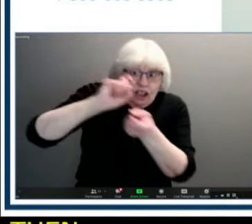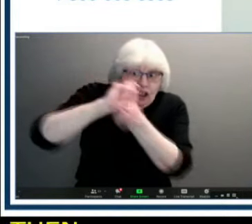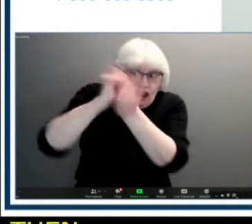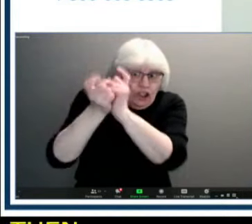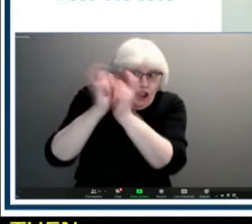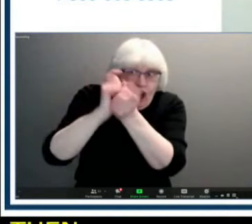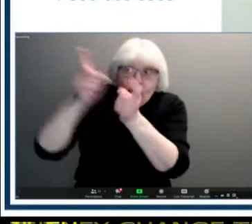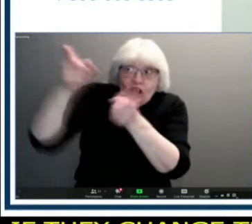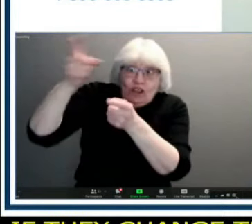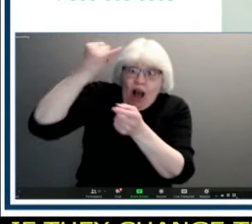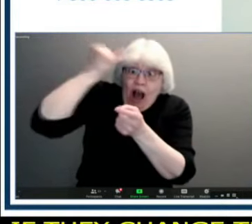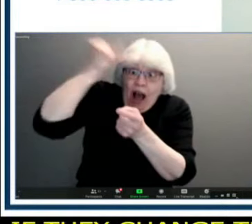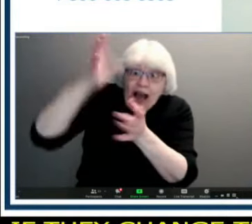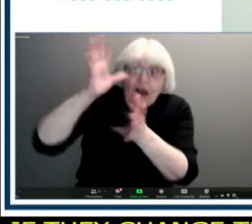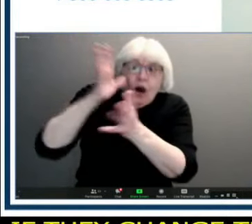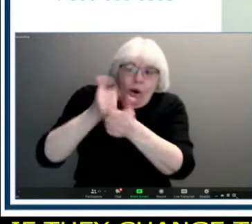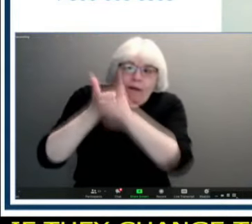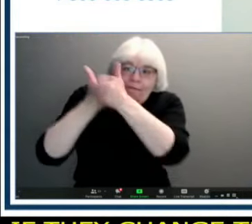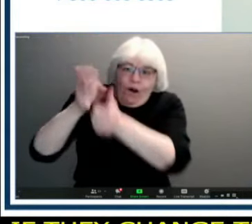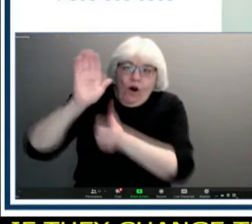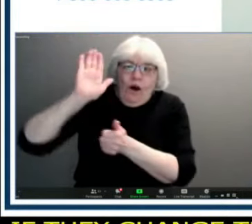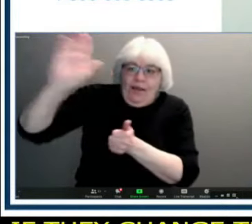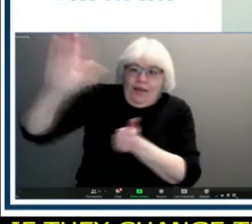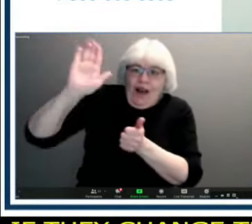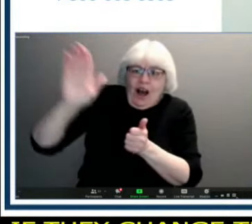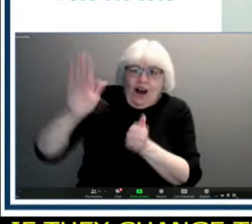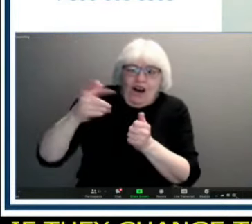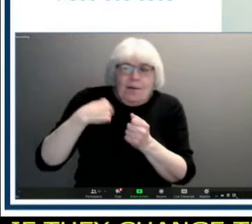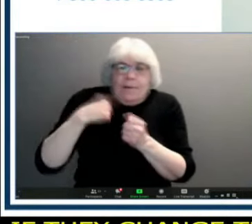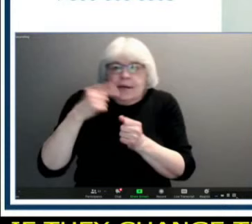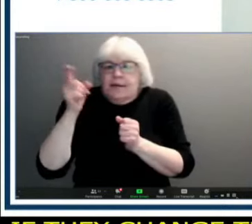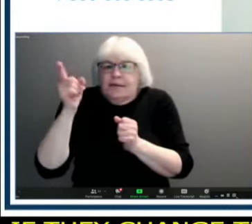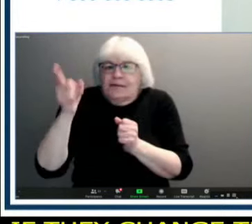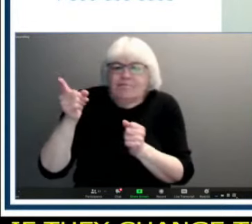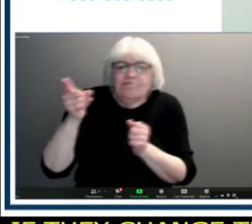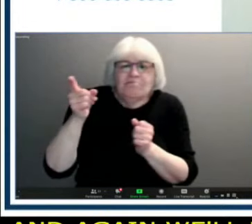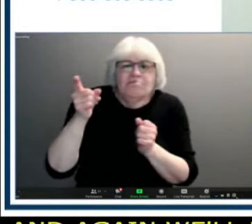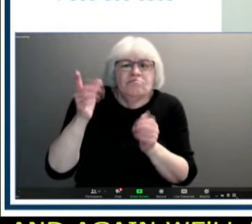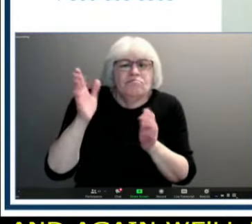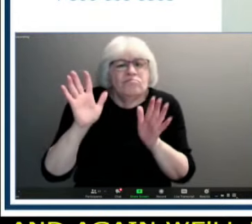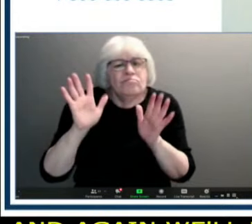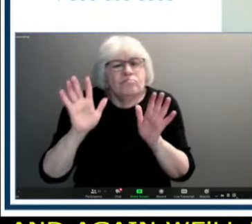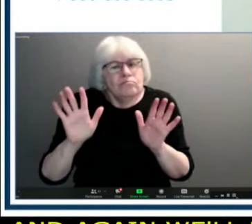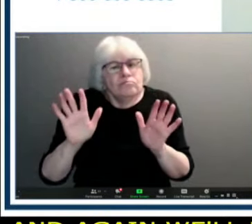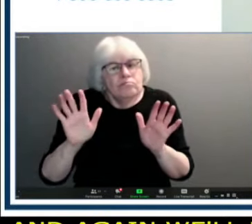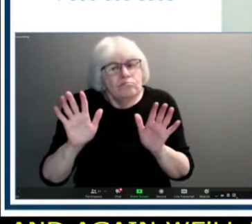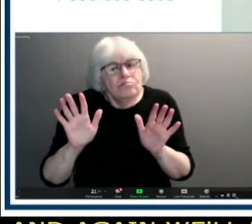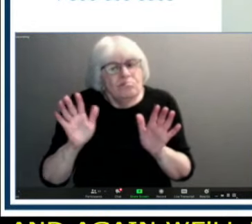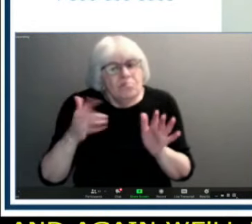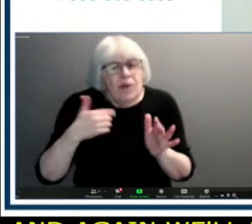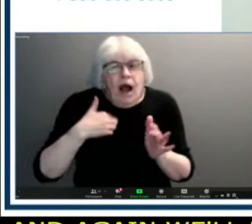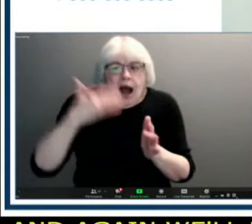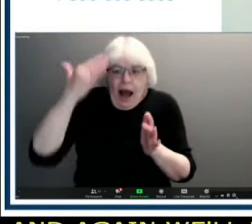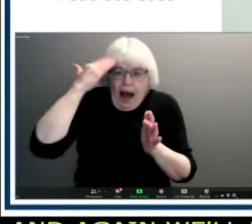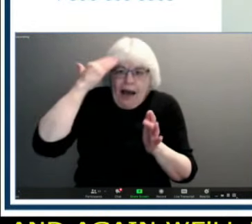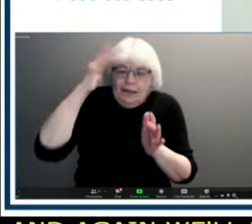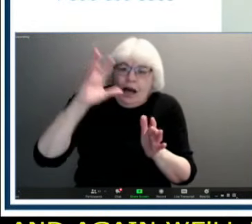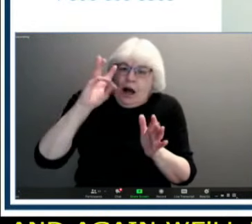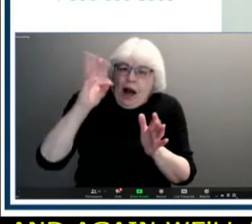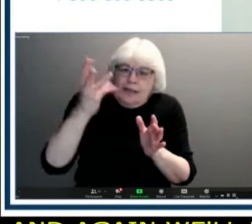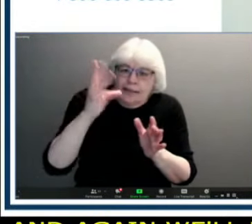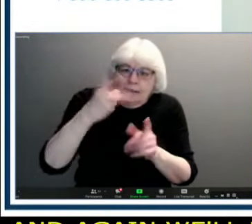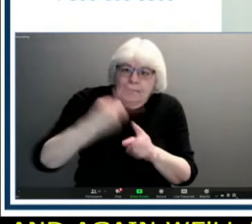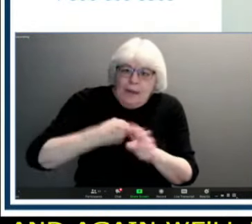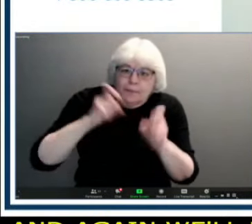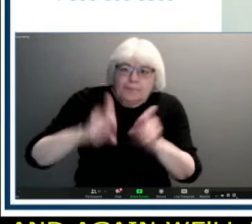business of doting NACI. There's no need to dote the 6-month eligibility criteria.